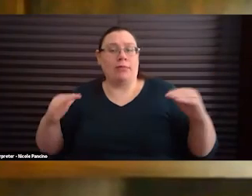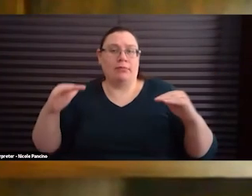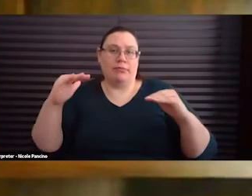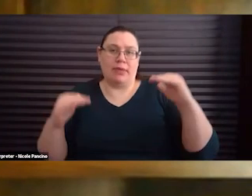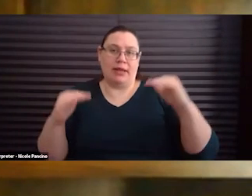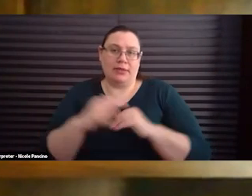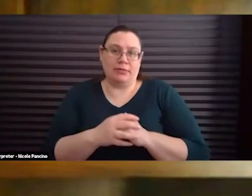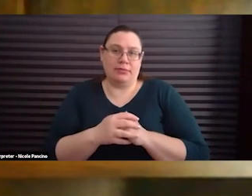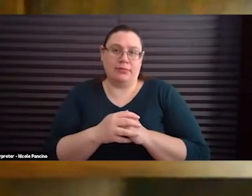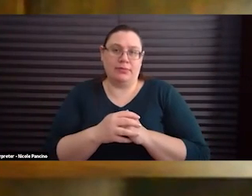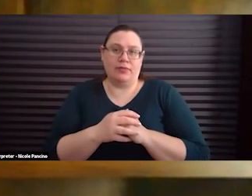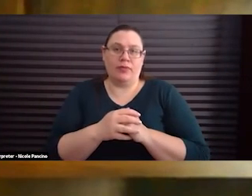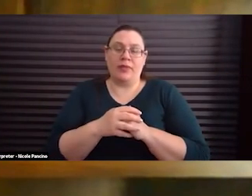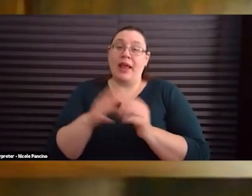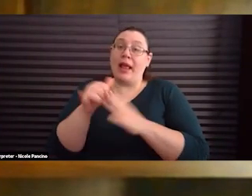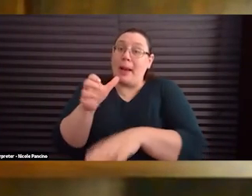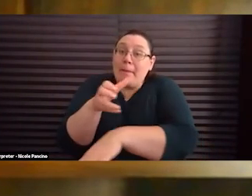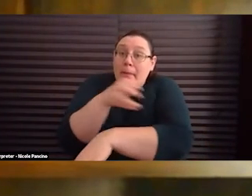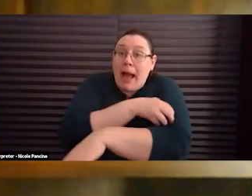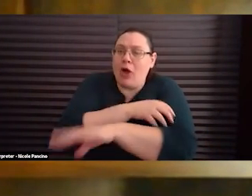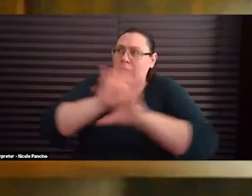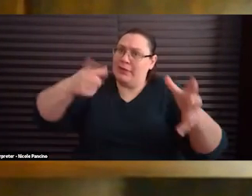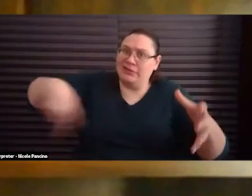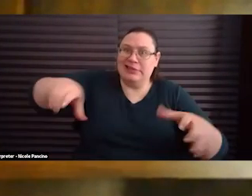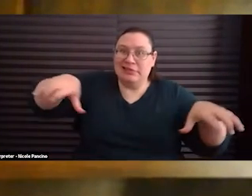And we embrace the power of collective action.